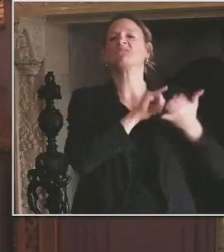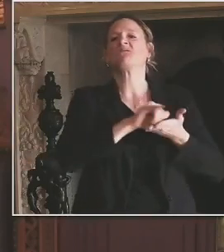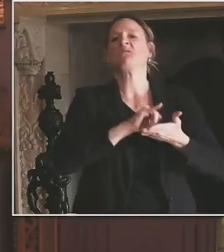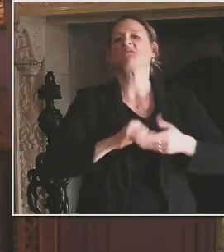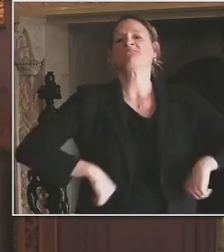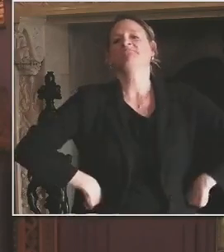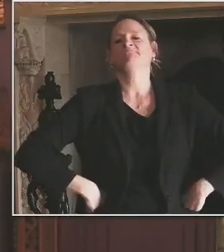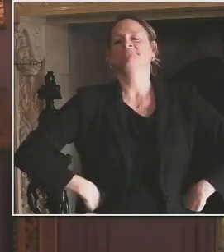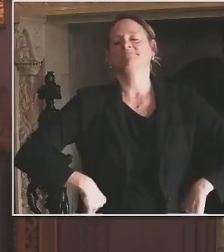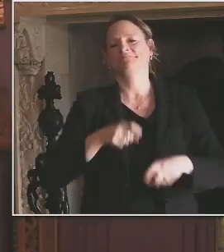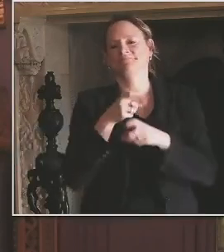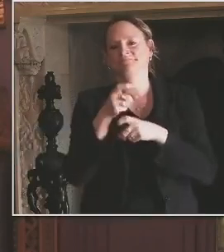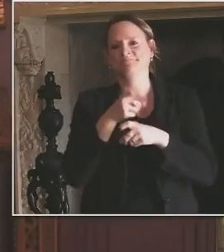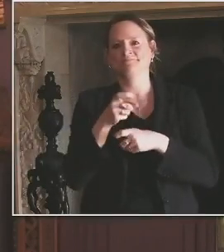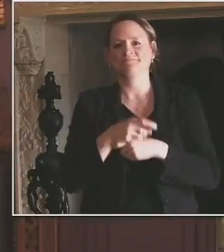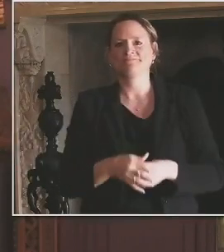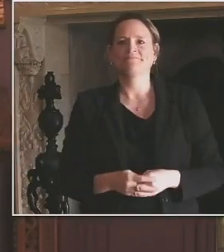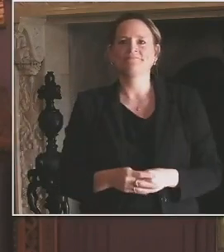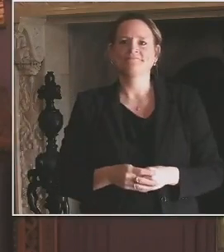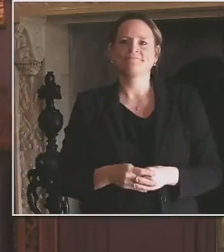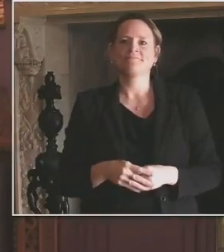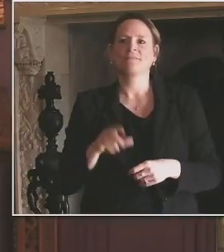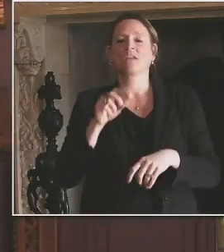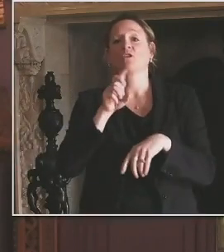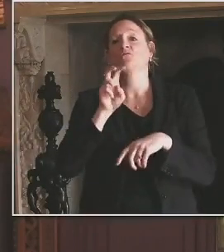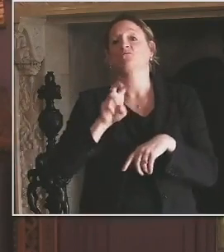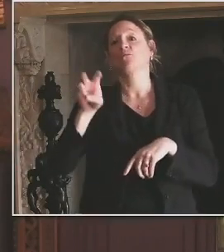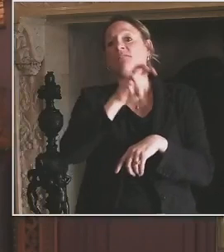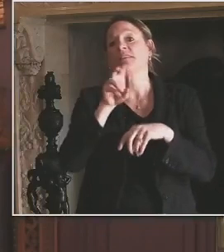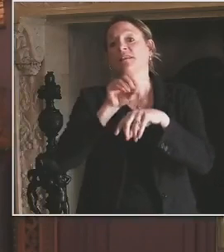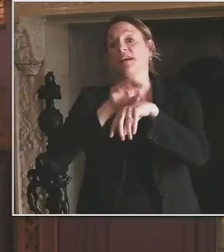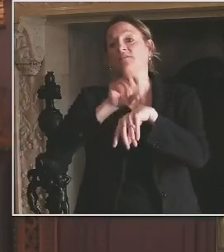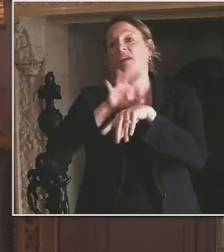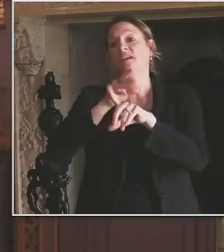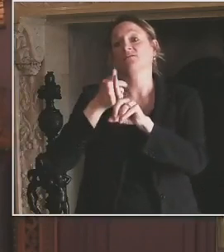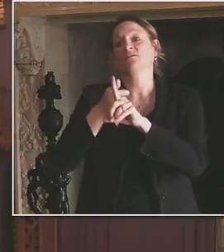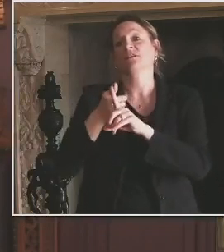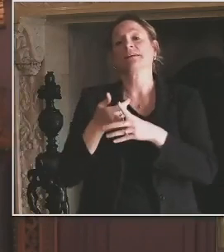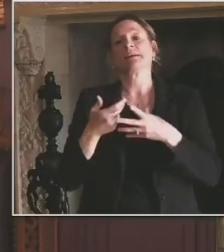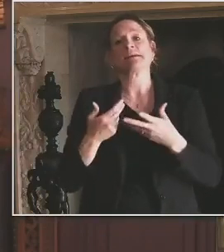Those travel advisories are almost impossible